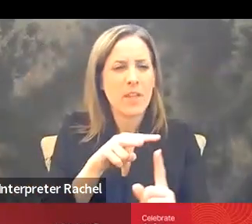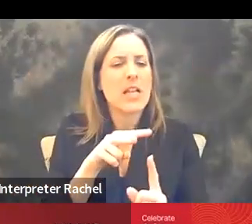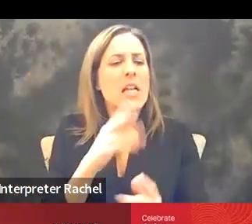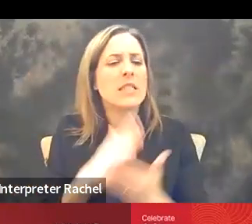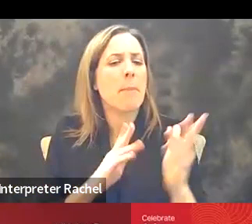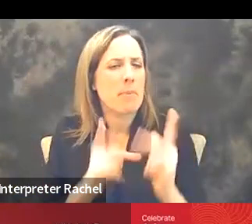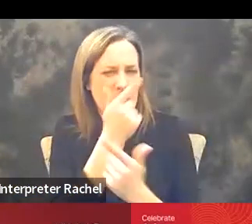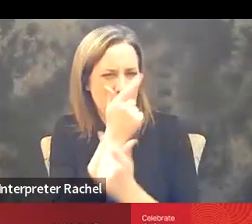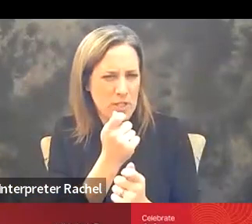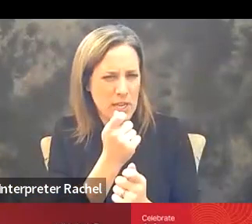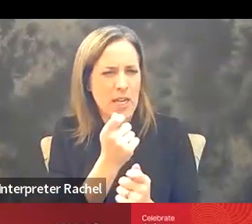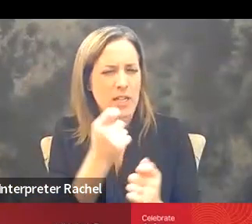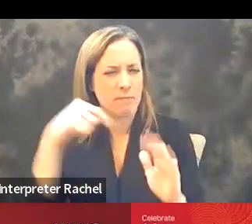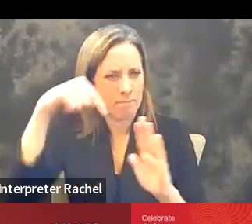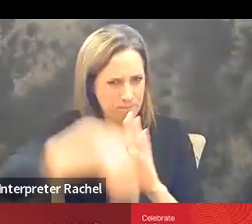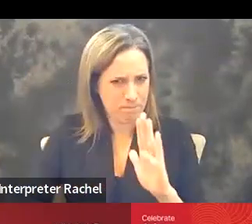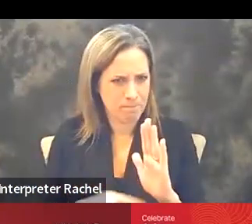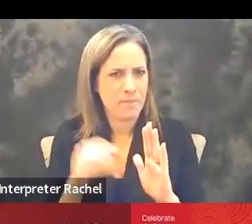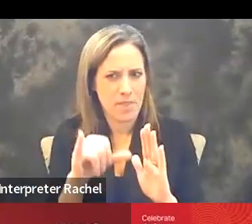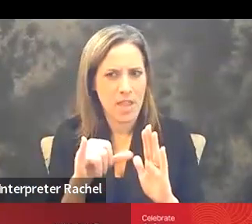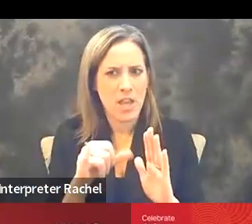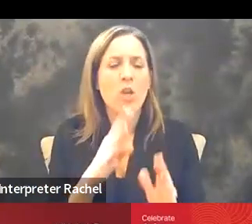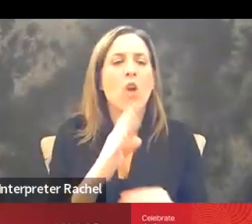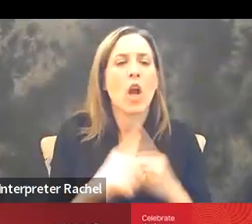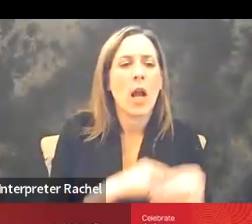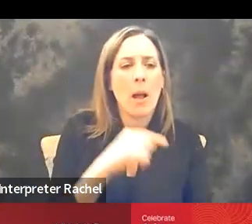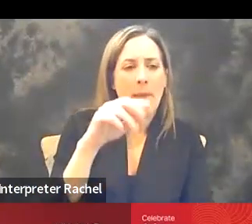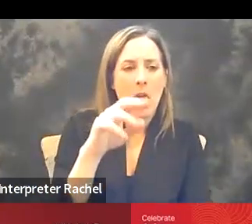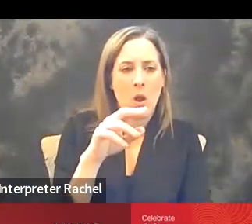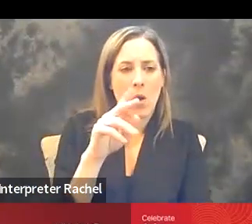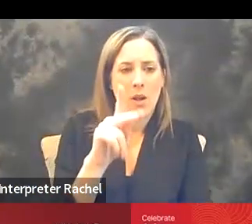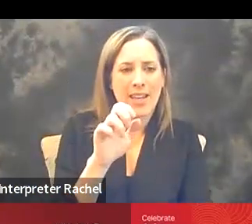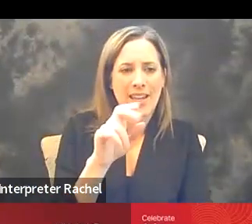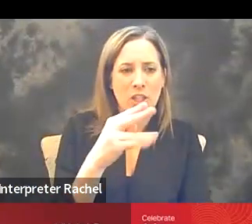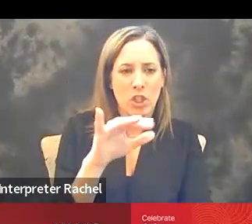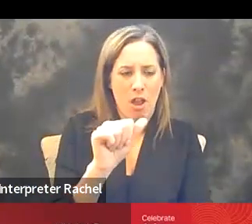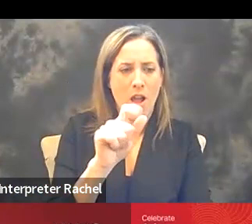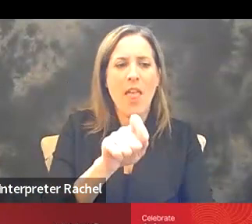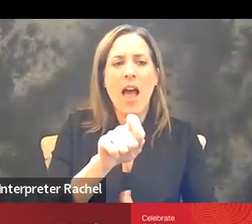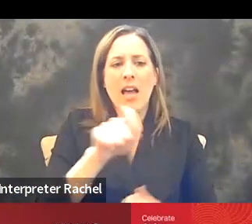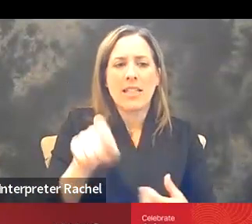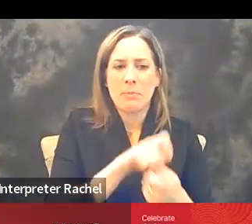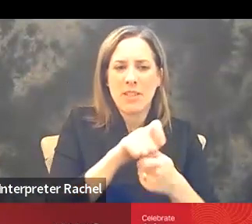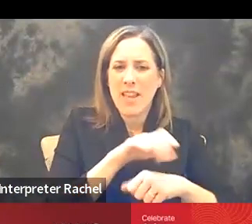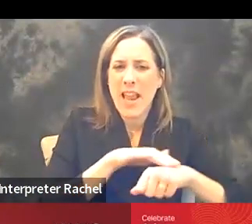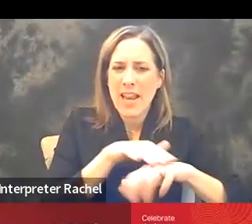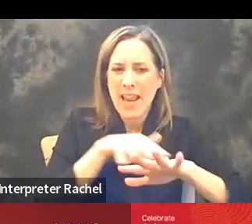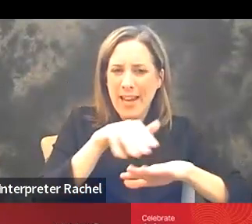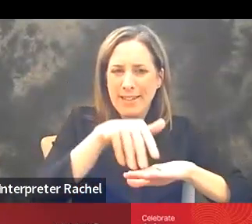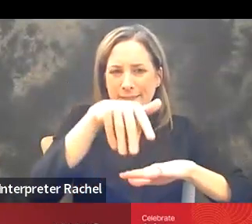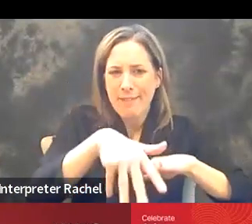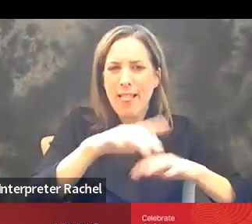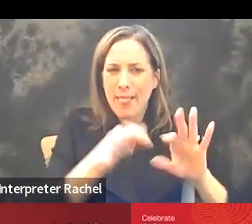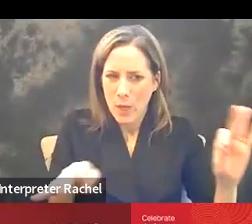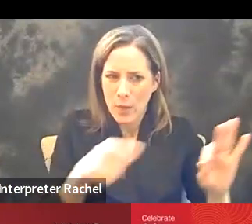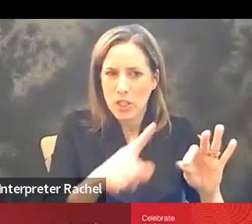bit deeper. So Prado, you mentioned Quiche and it being an indigenous language and it kind of showing up magically in